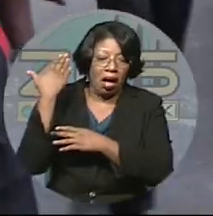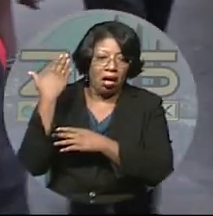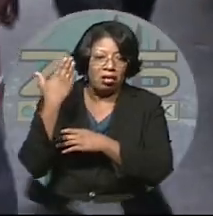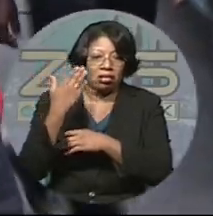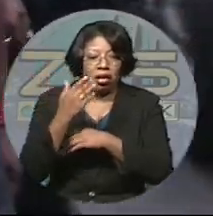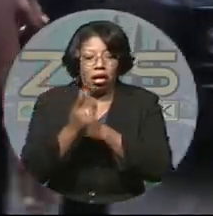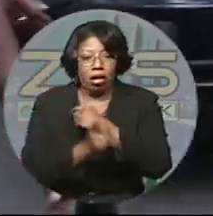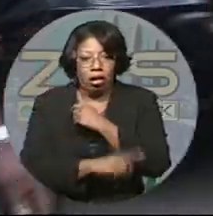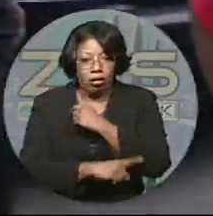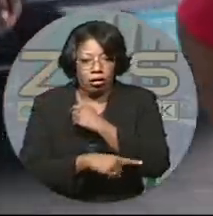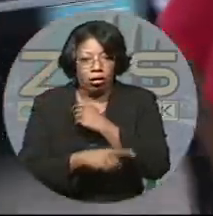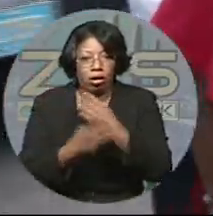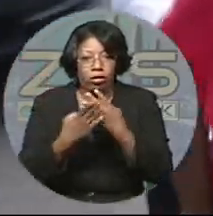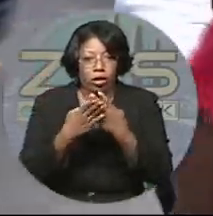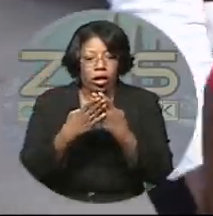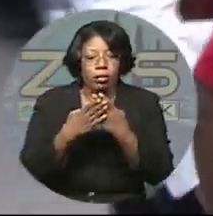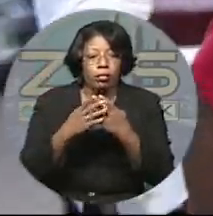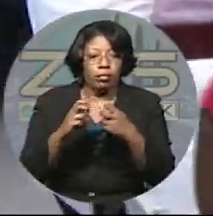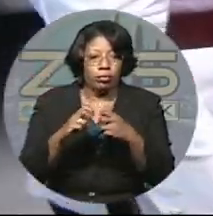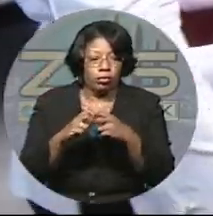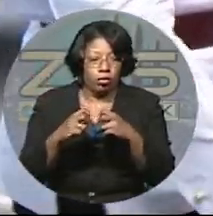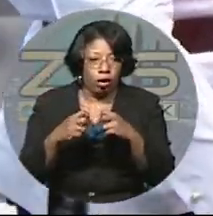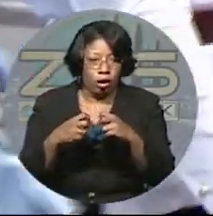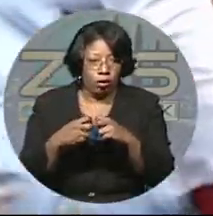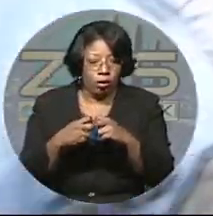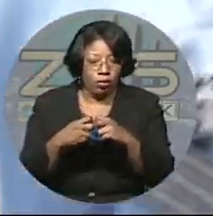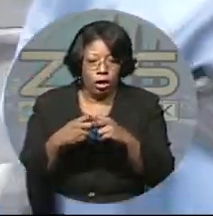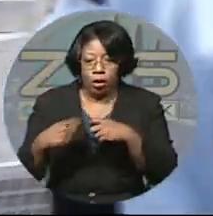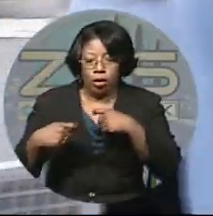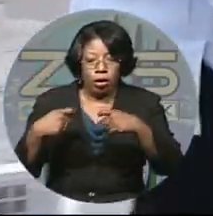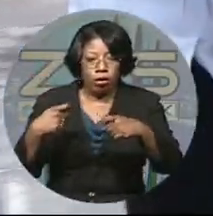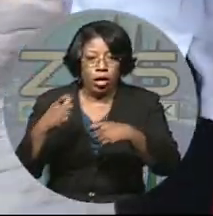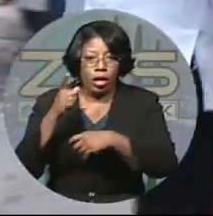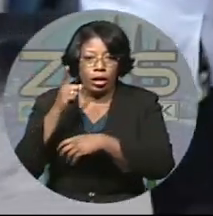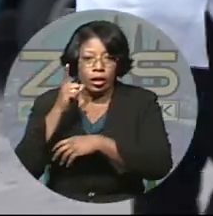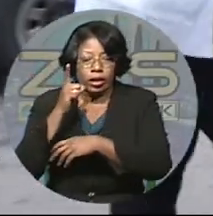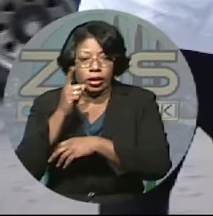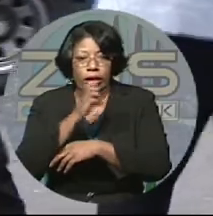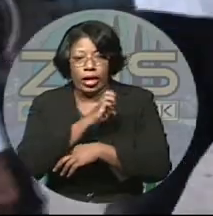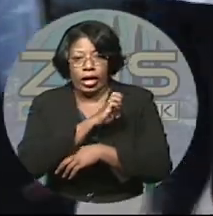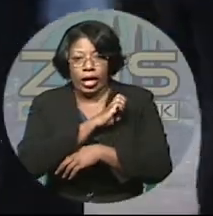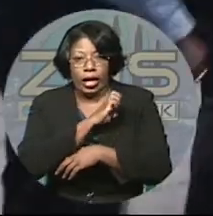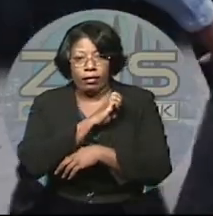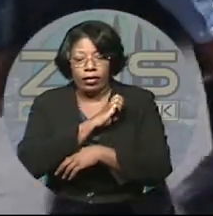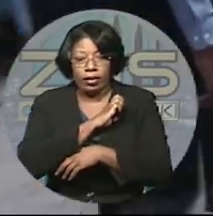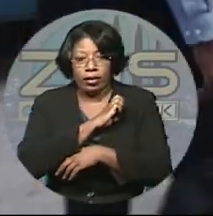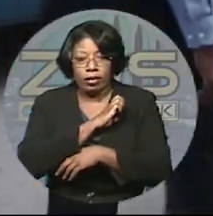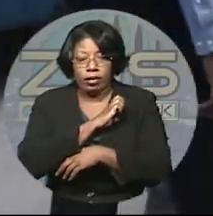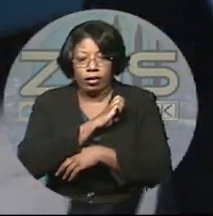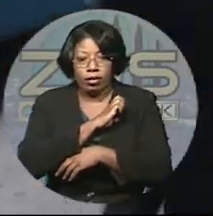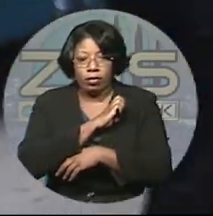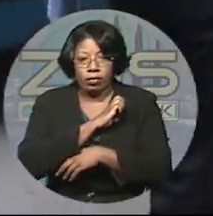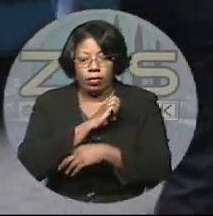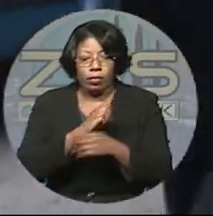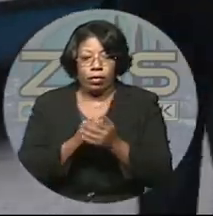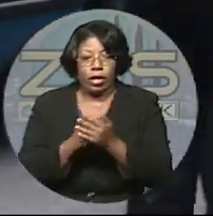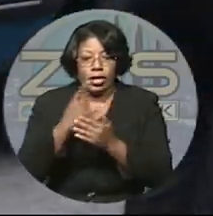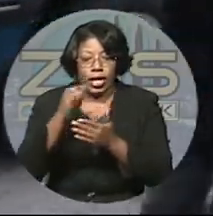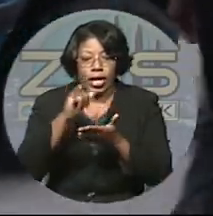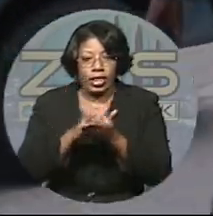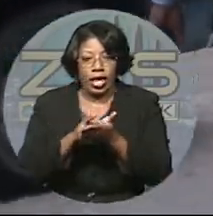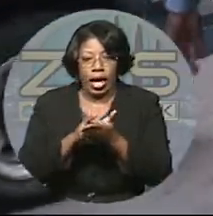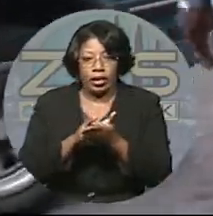and conditions can be imposed by the court. However, Crown Prosecutor Linda Evans opposed the bail application on the ground that he